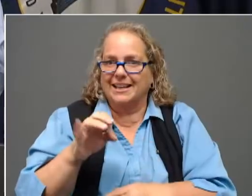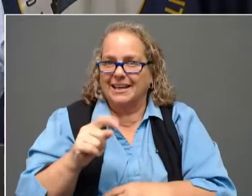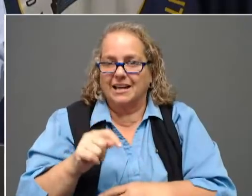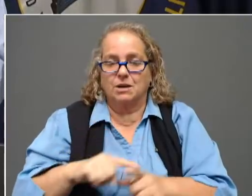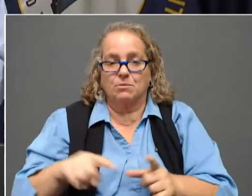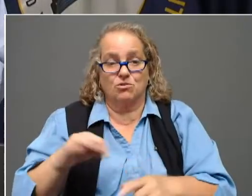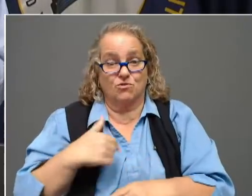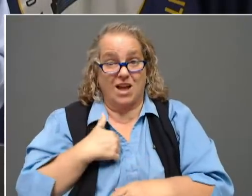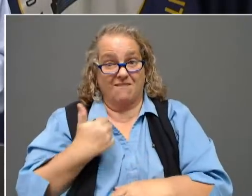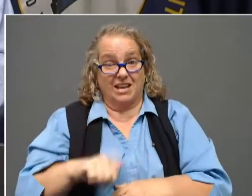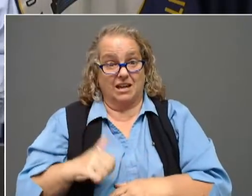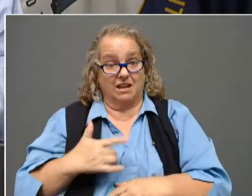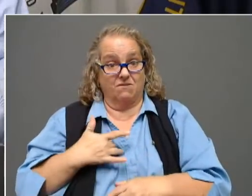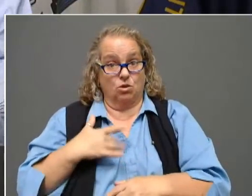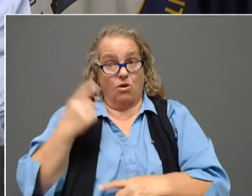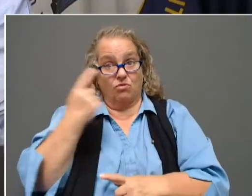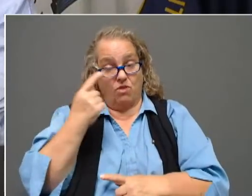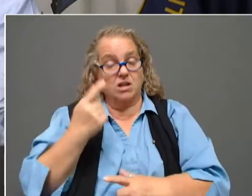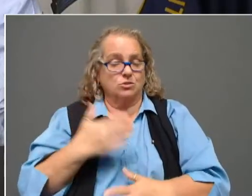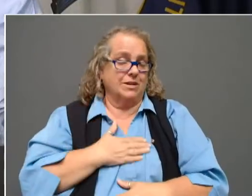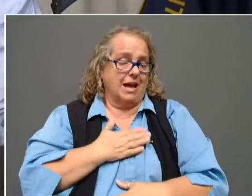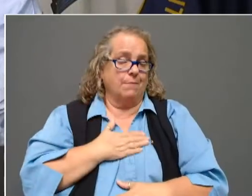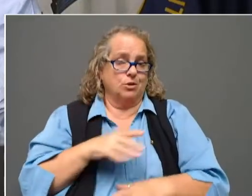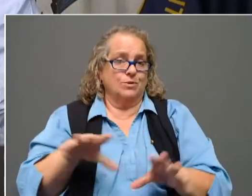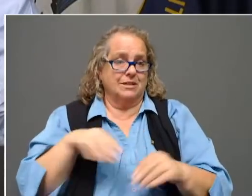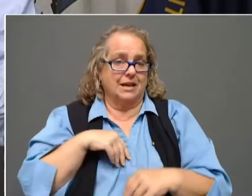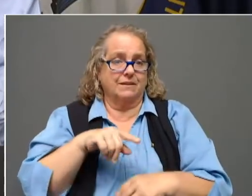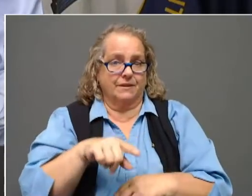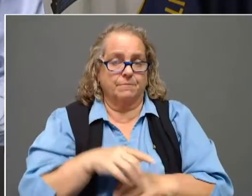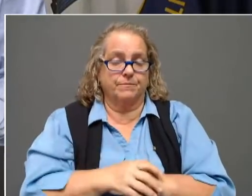to take them. Kevin, I saw you joined us.